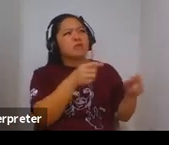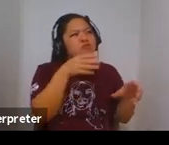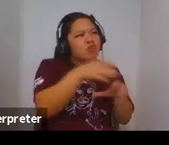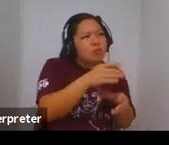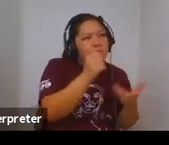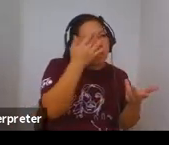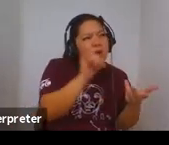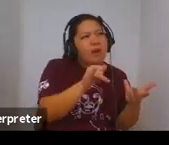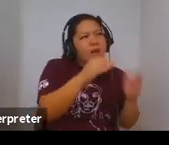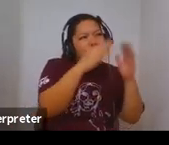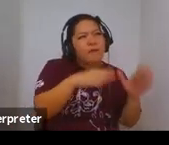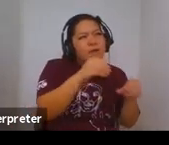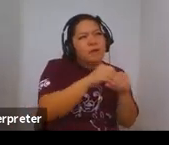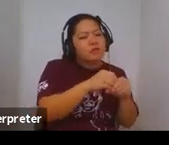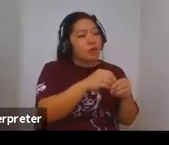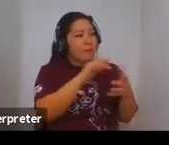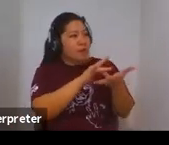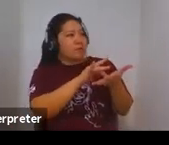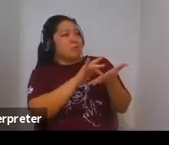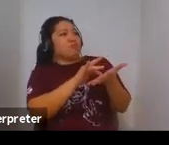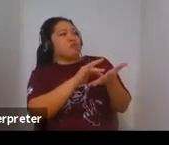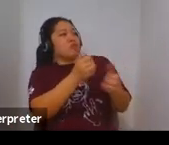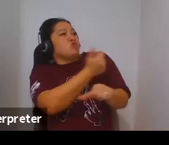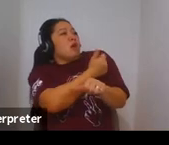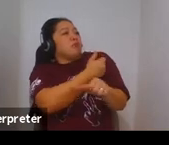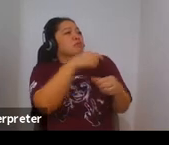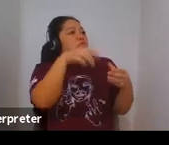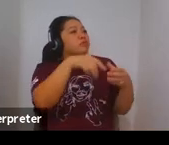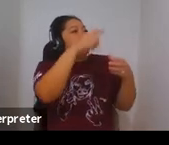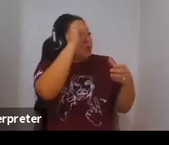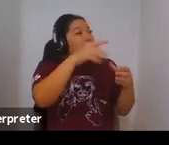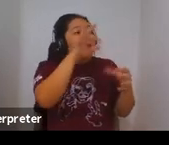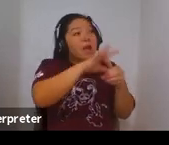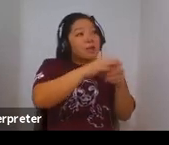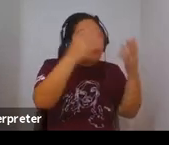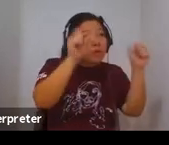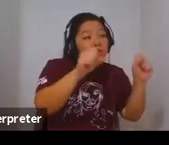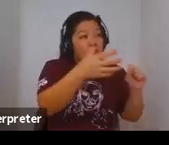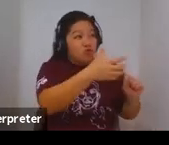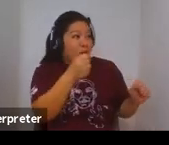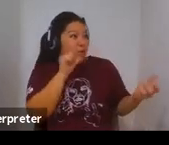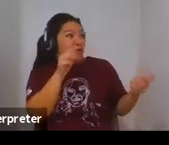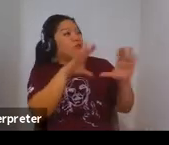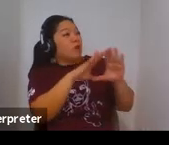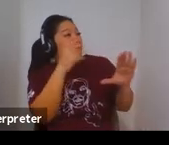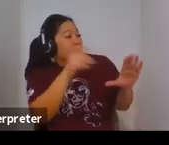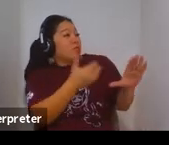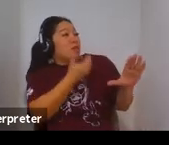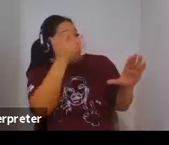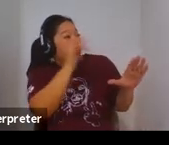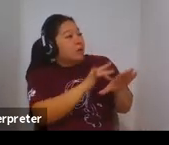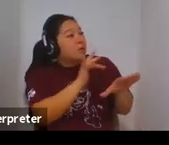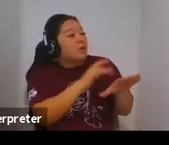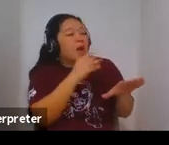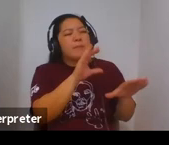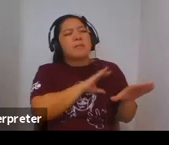it is to put a roofie in a woman's drink. The fact that we elected a president who bragged about grabbing women's genitals without their consent. And police